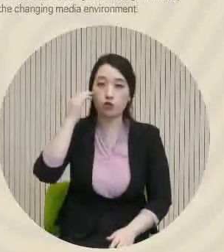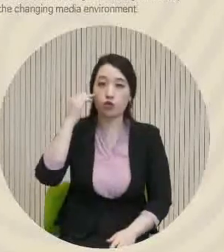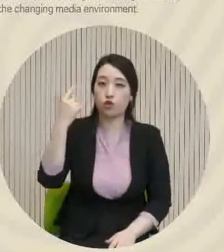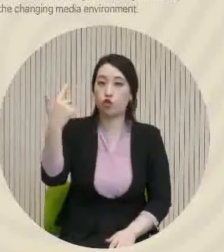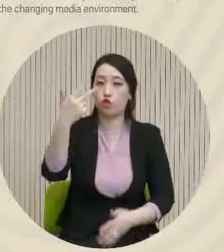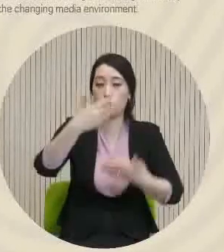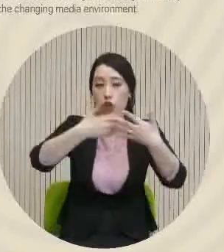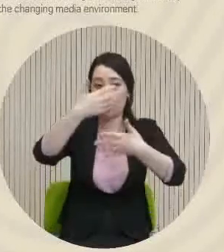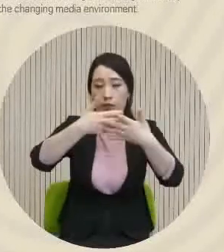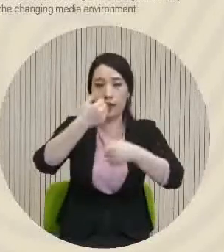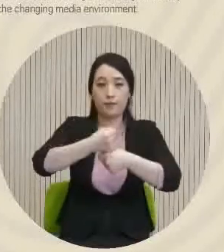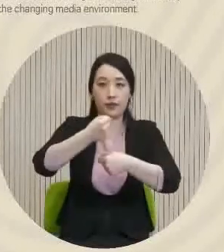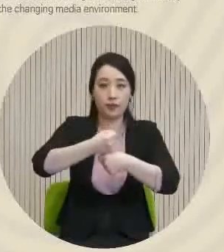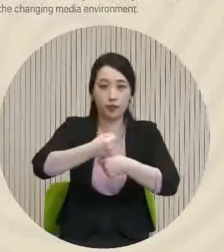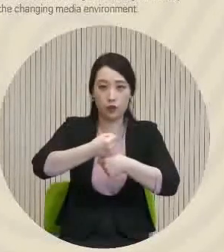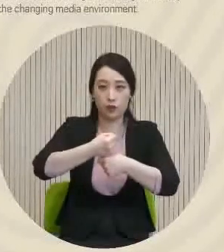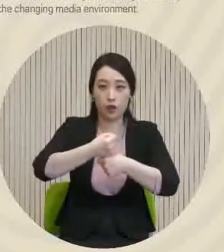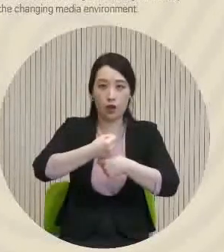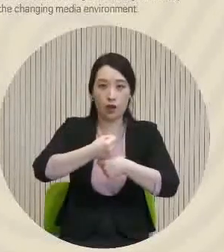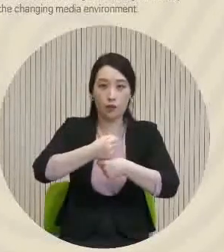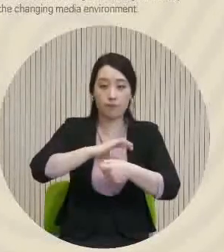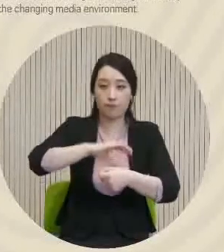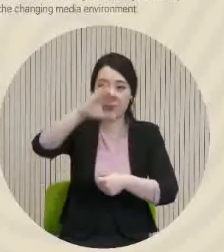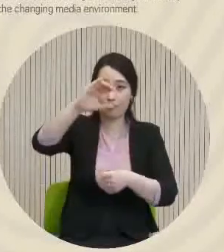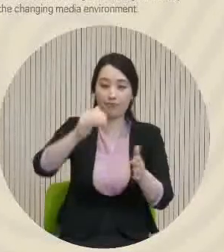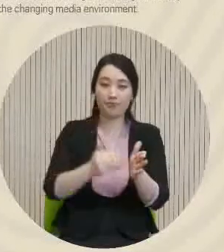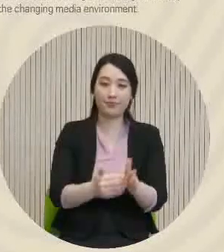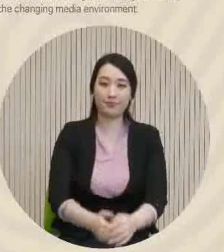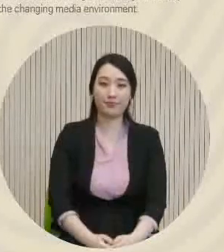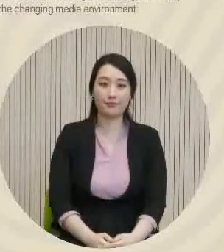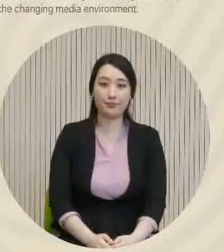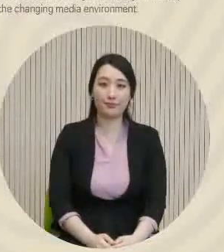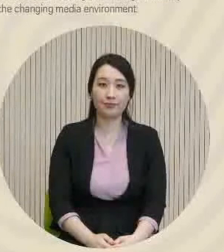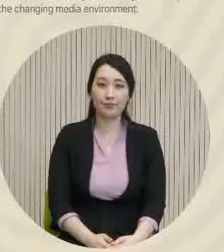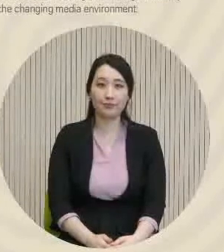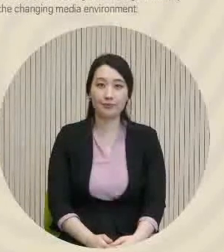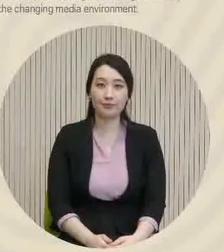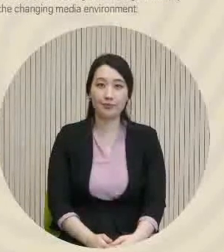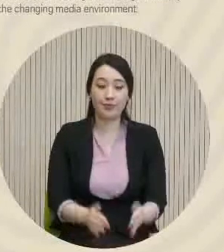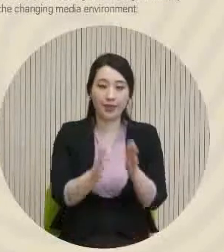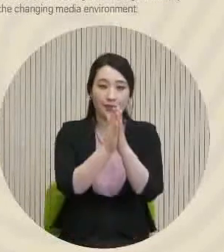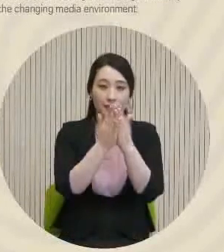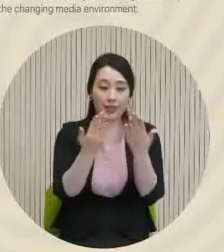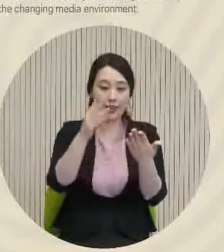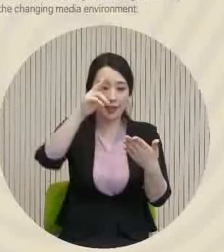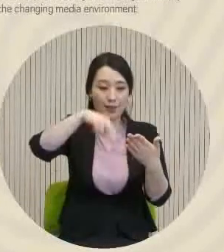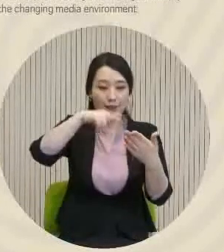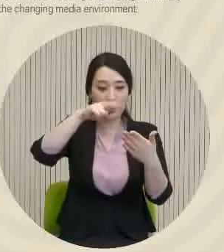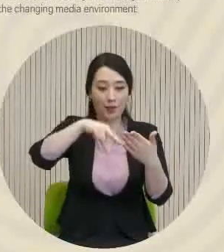implemented this program, we provided guidance in Korean, and we posted it on the website as well.